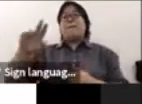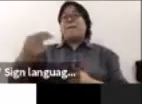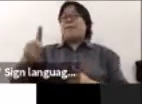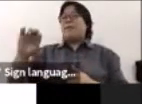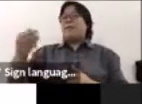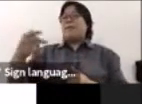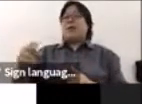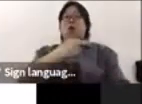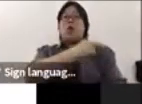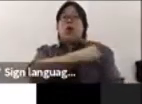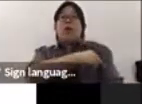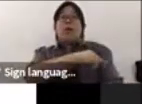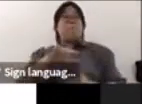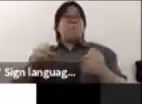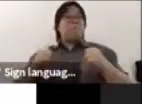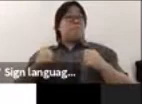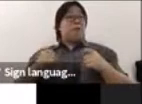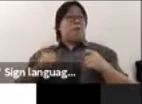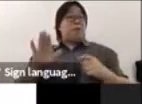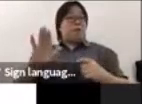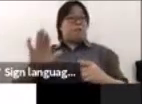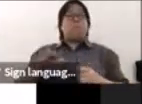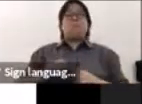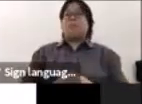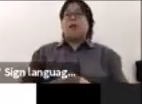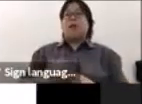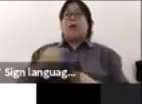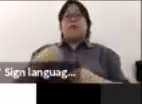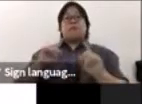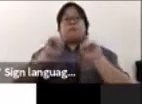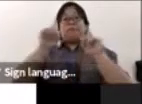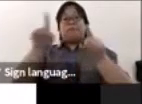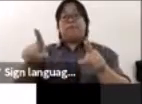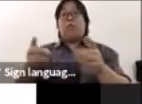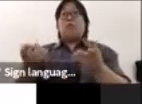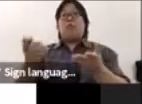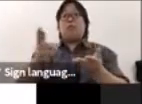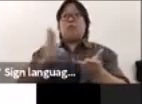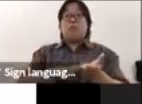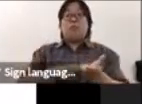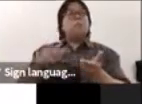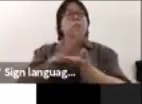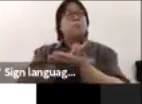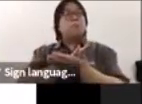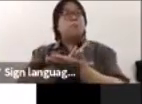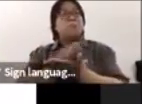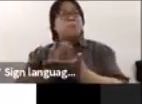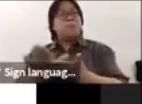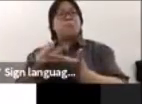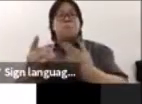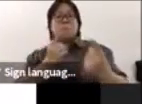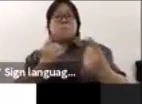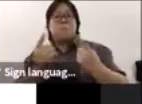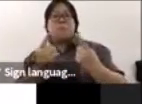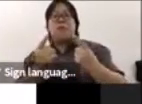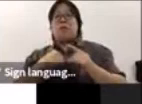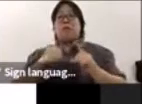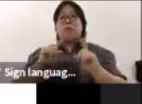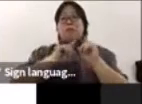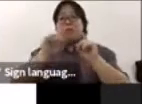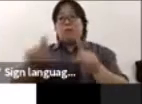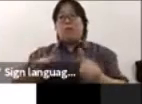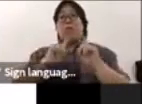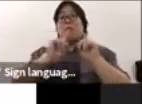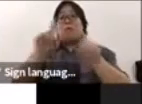one. At Bình Thạnh Hospital, where I register, they are very nice and friendly. Every time I go there, they